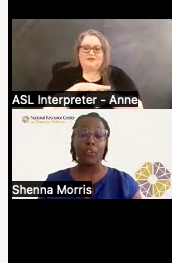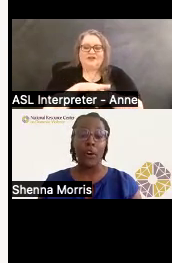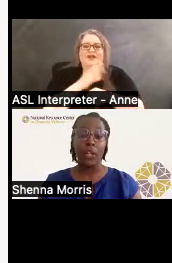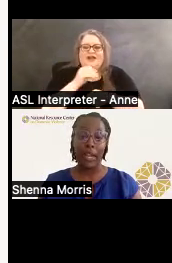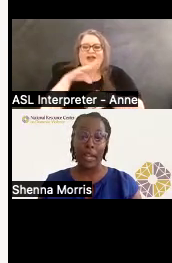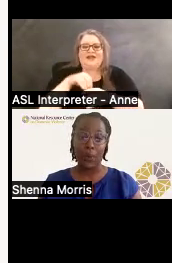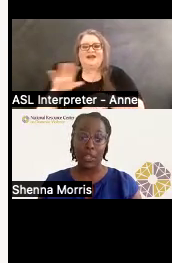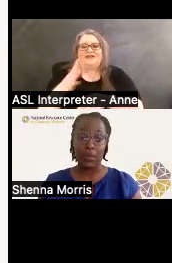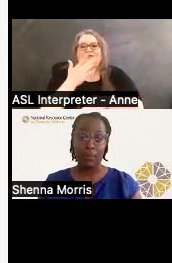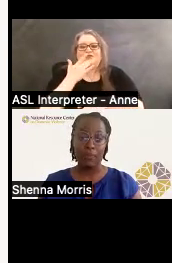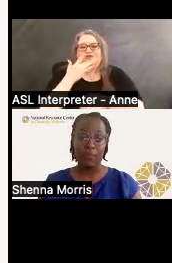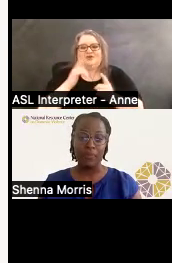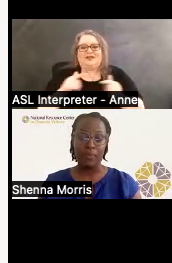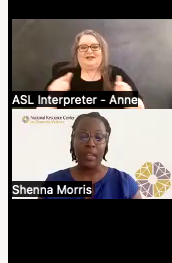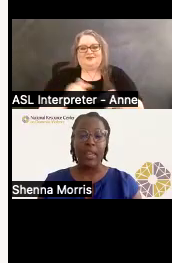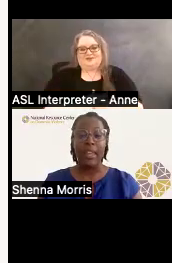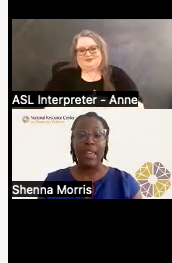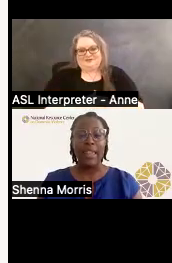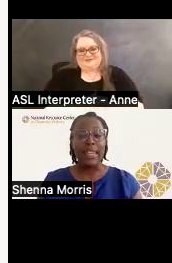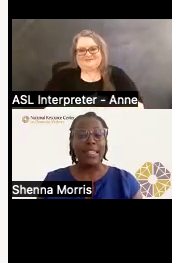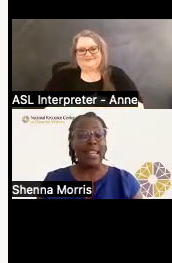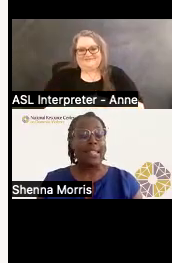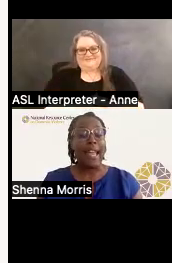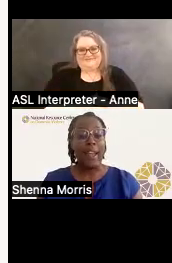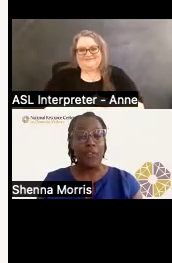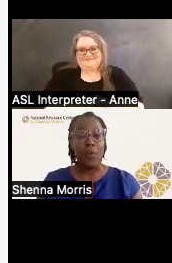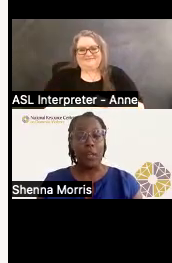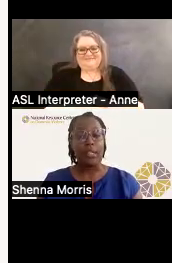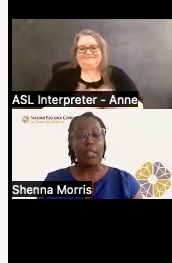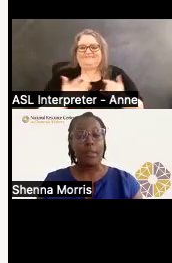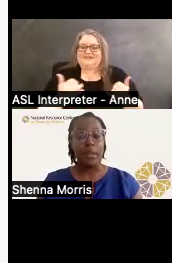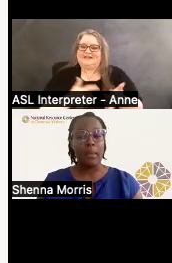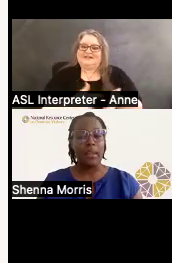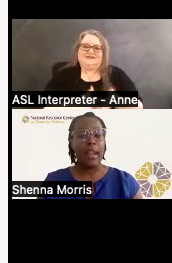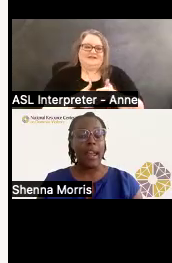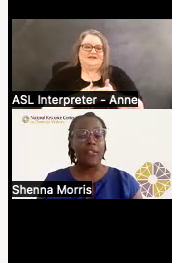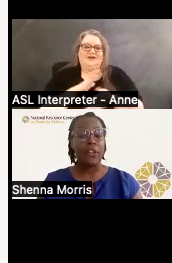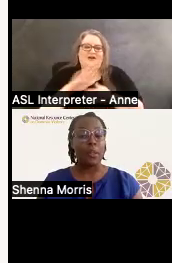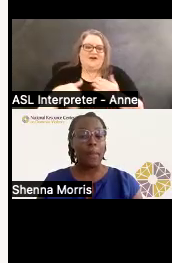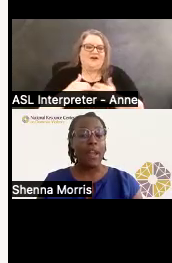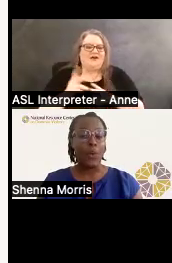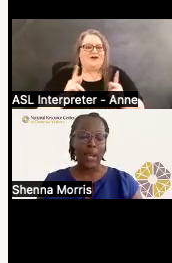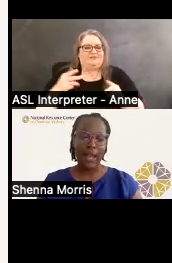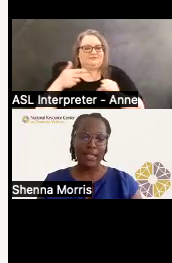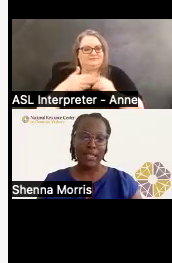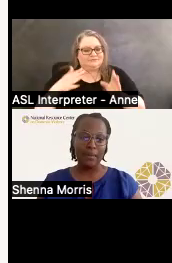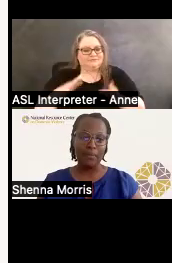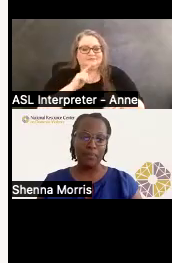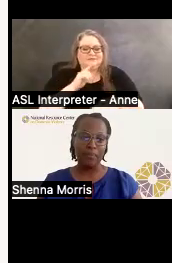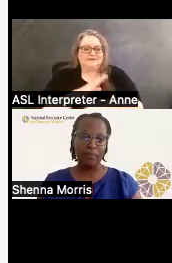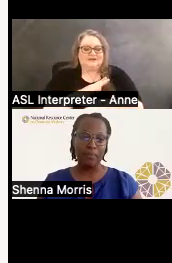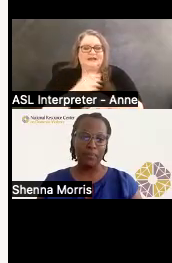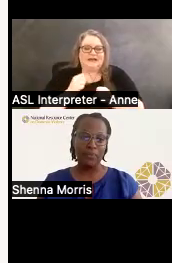their preferred language. This takes everyone's commitment and effort to make a reality.